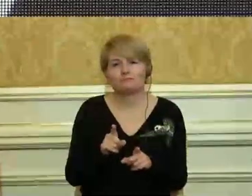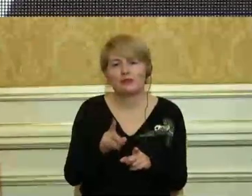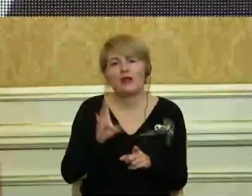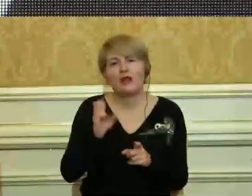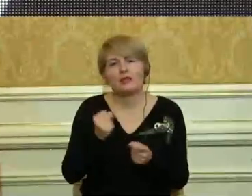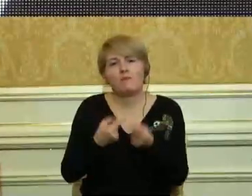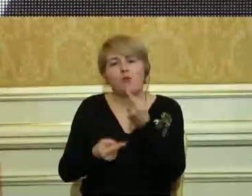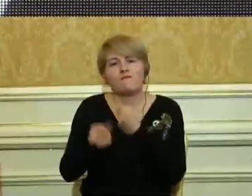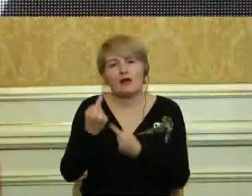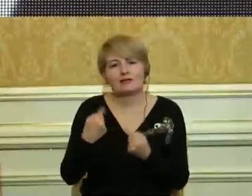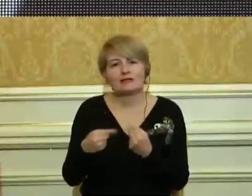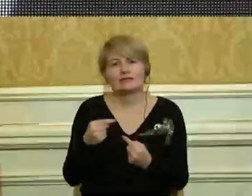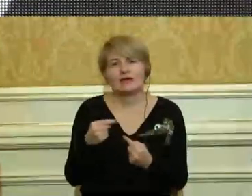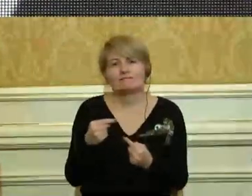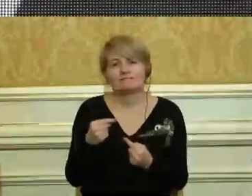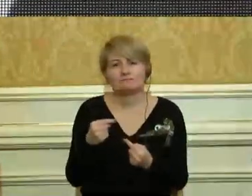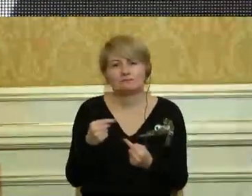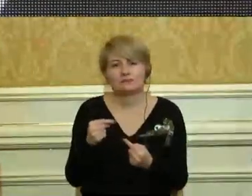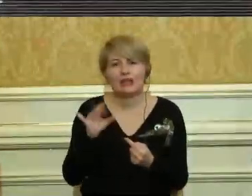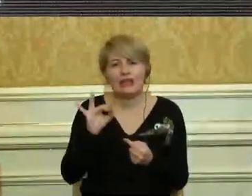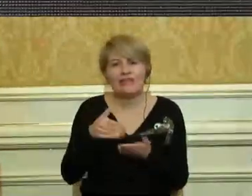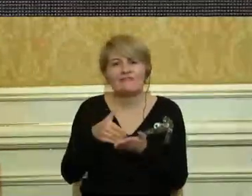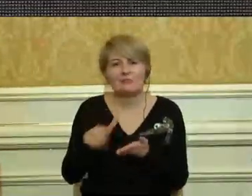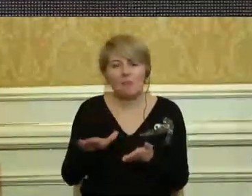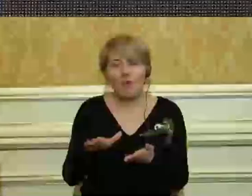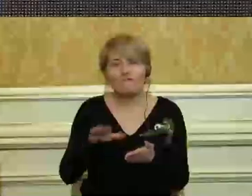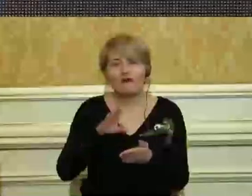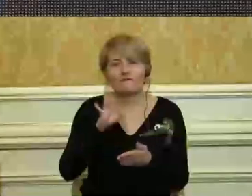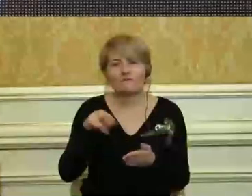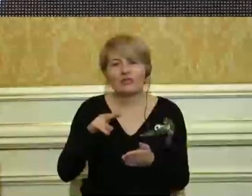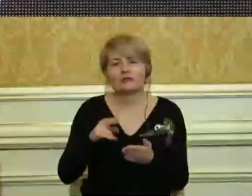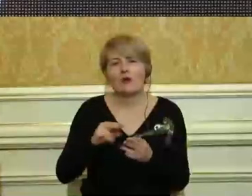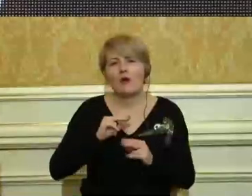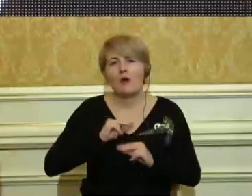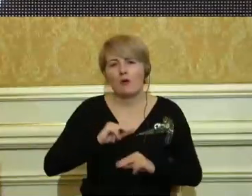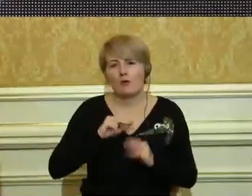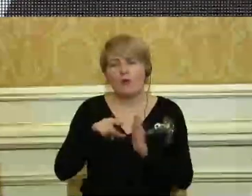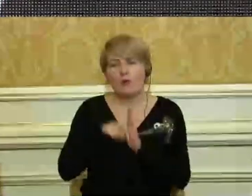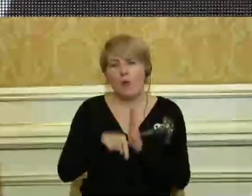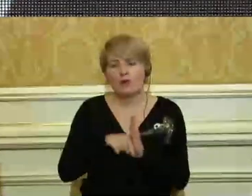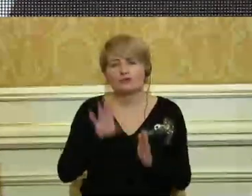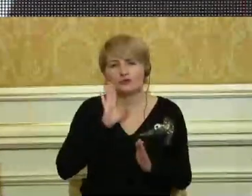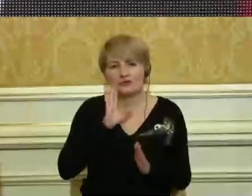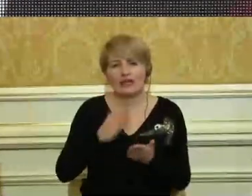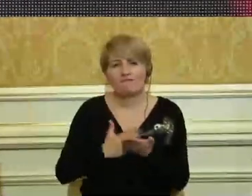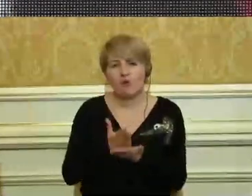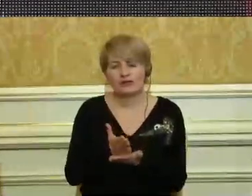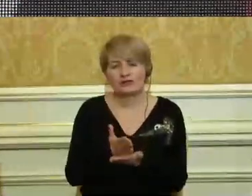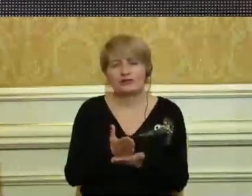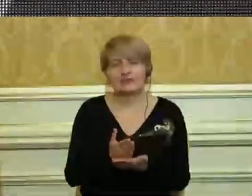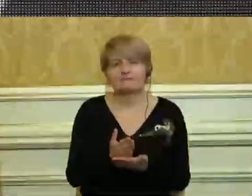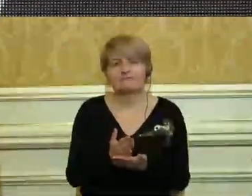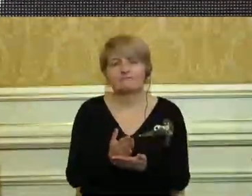women's rights and women's role in politics and in public life. It's not our